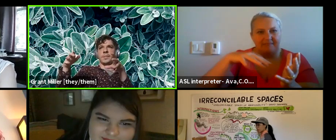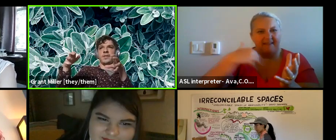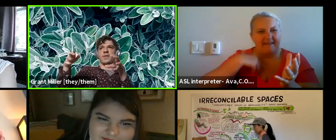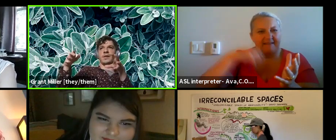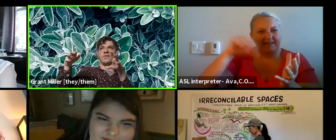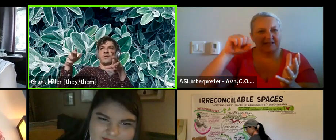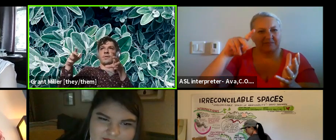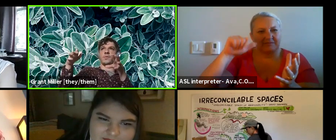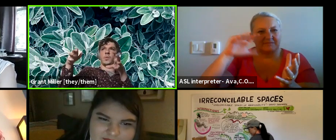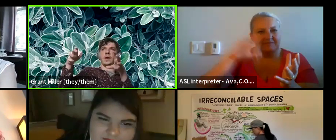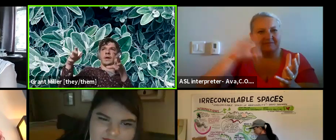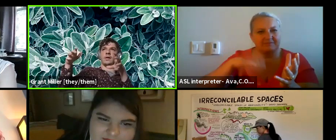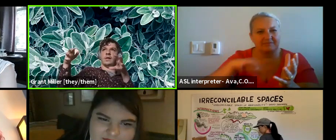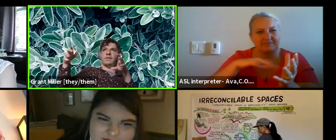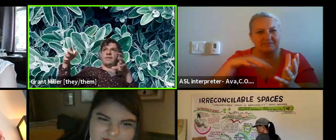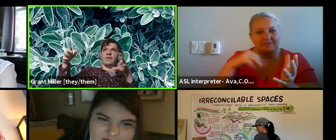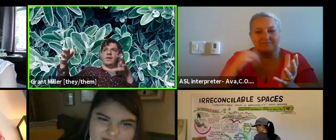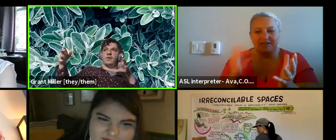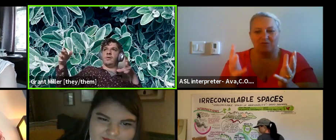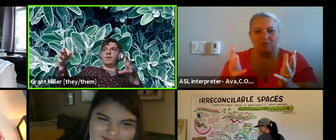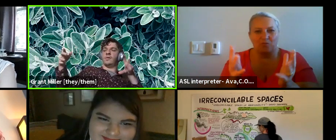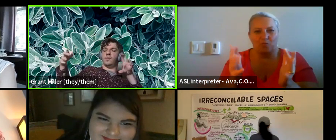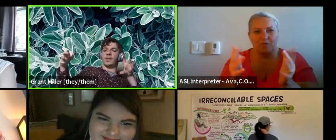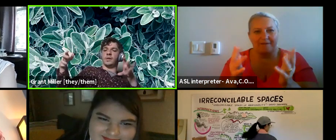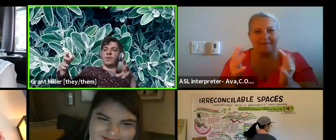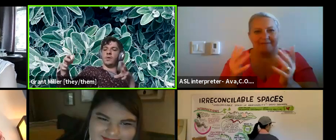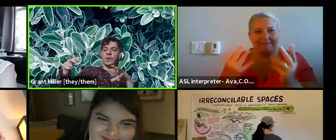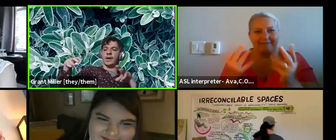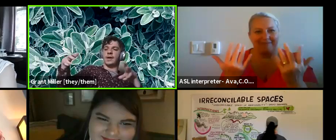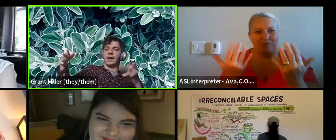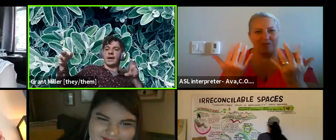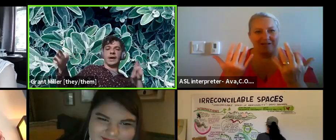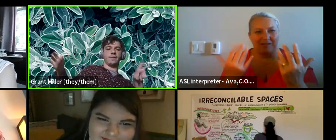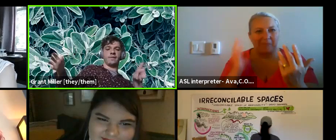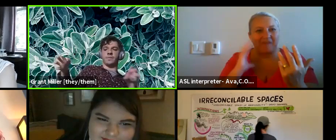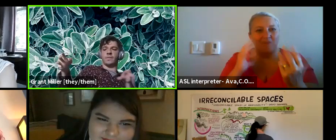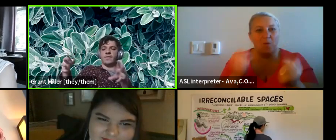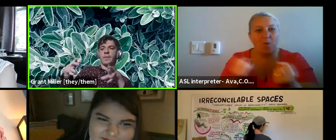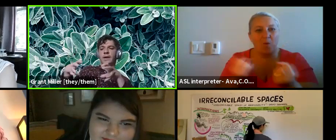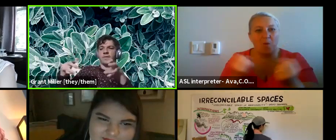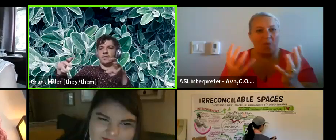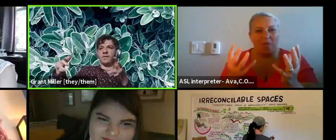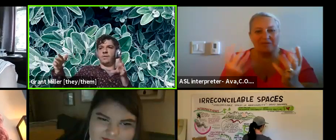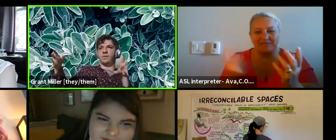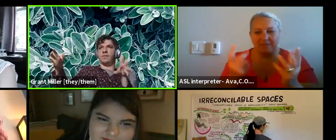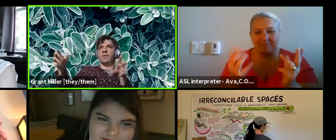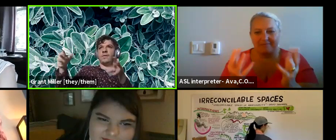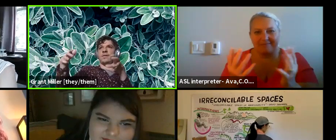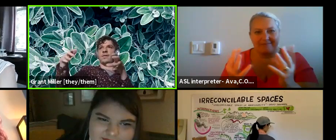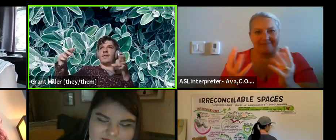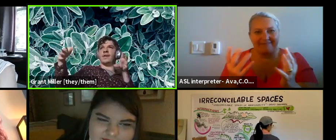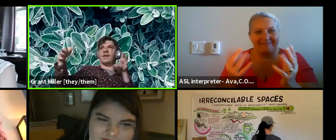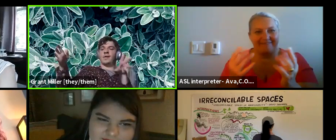And then my fingers sort of wiggle as though what they were holding has some space to,